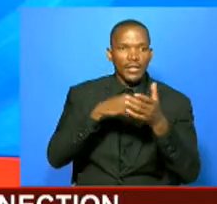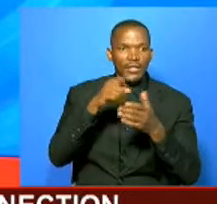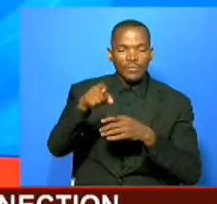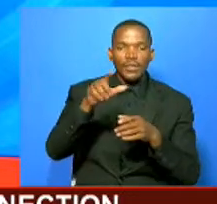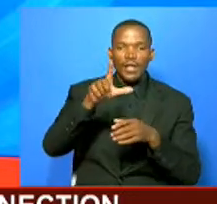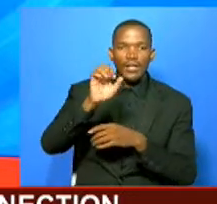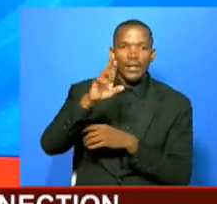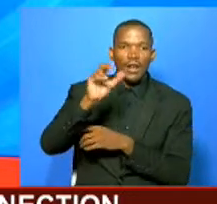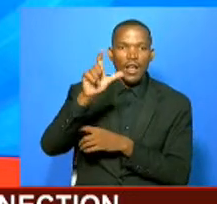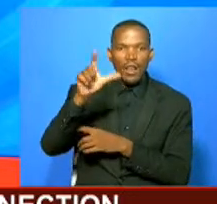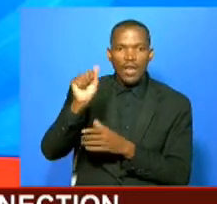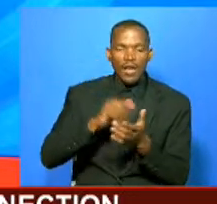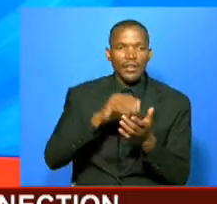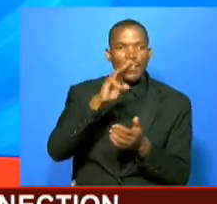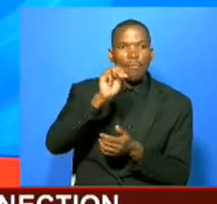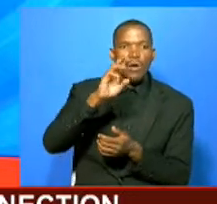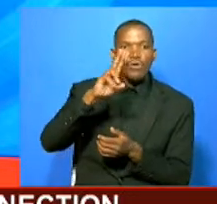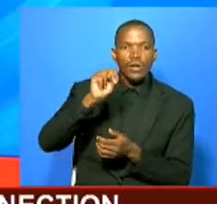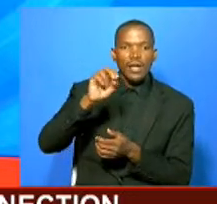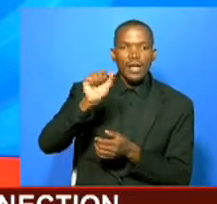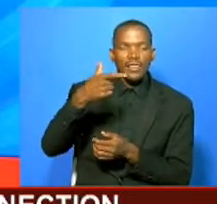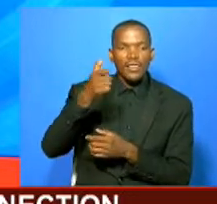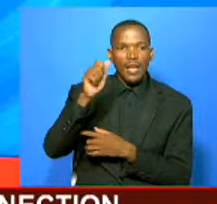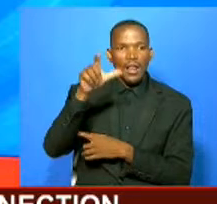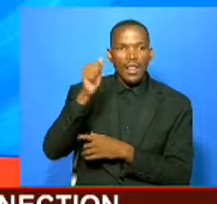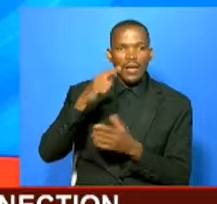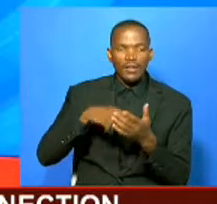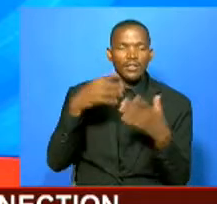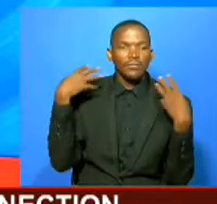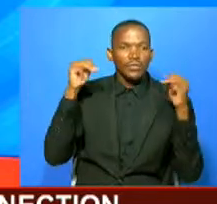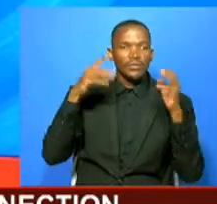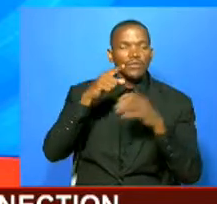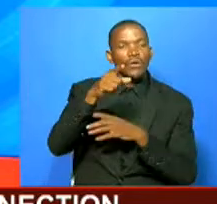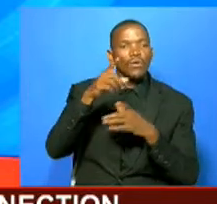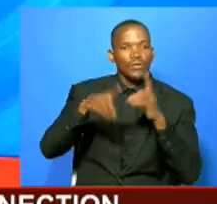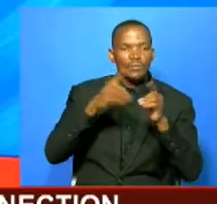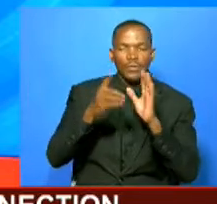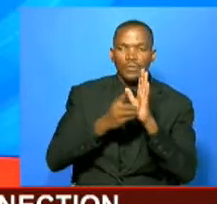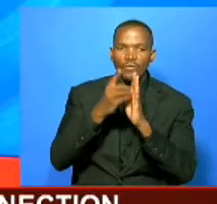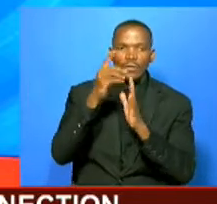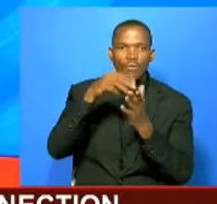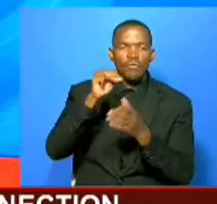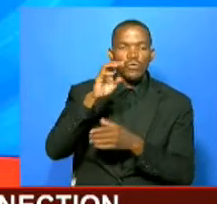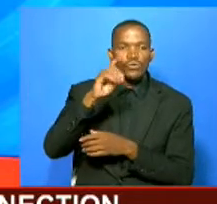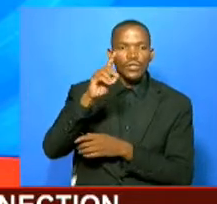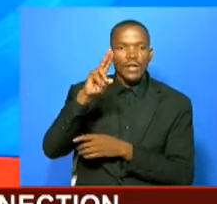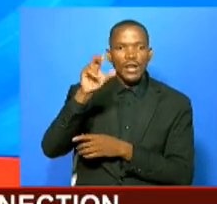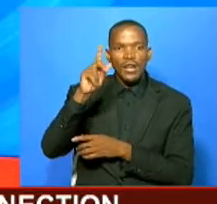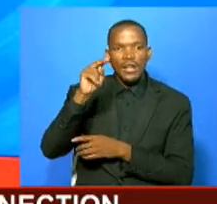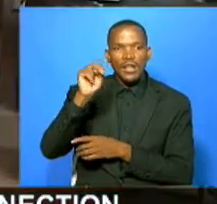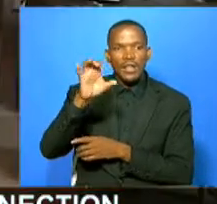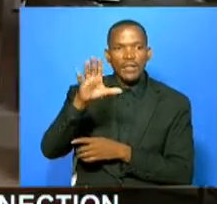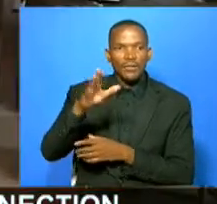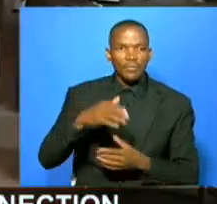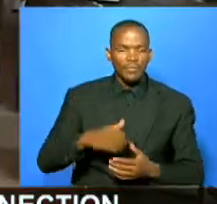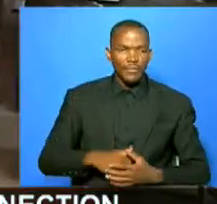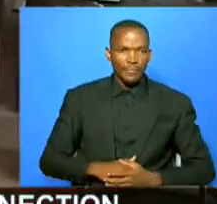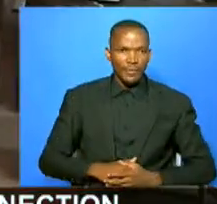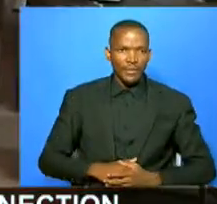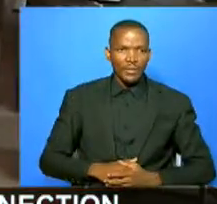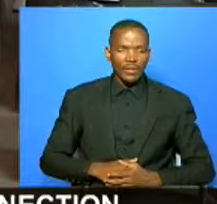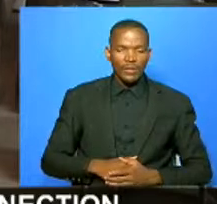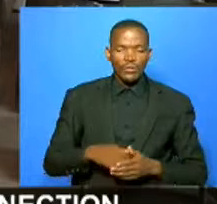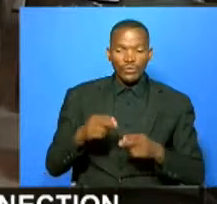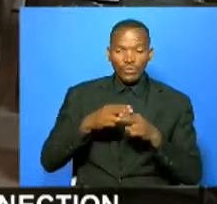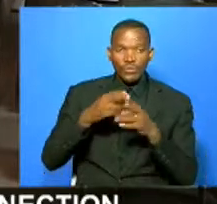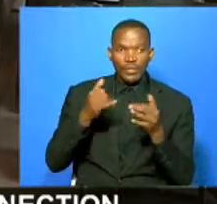ya lerala maunetlala yo gape e leng mothusa tona wa dikgaolo le tlhabololo magae re se thabelo modukanele karabo modusi Mo